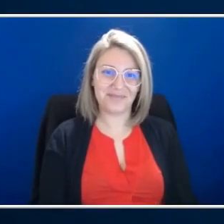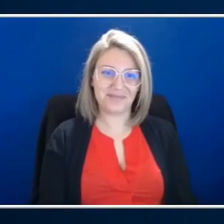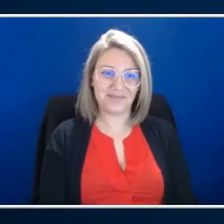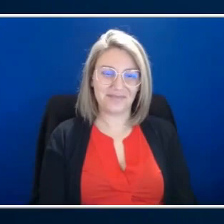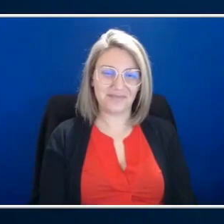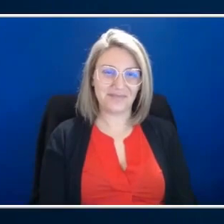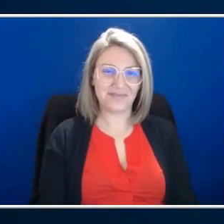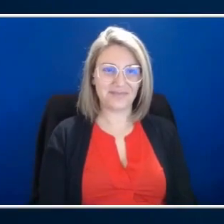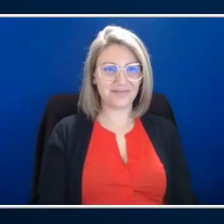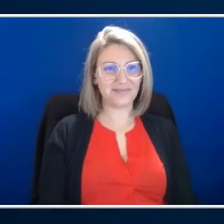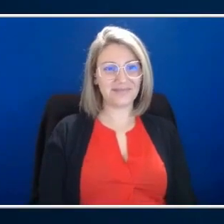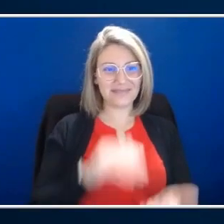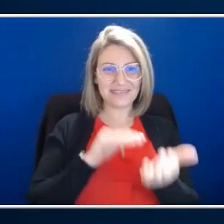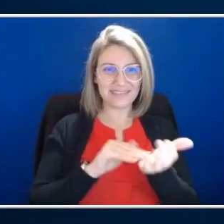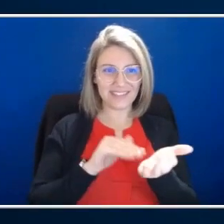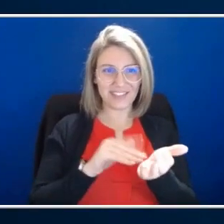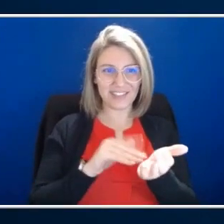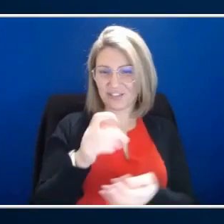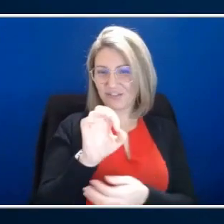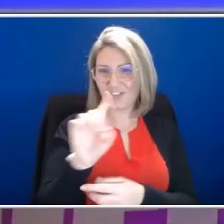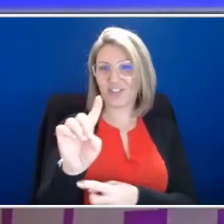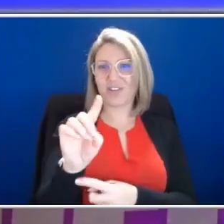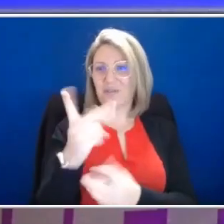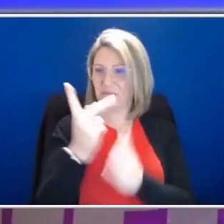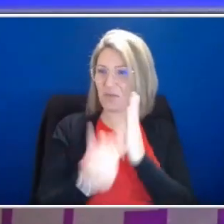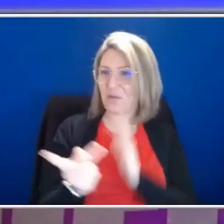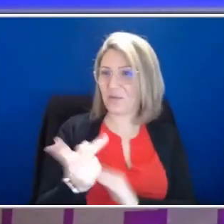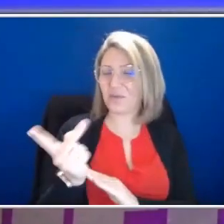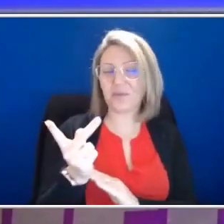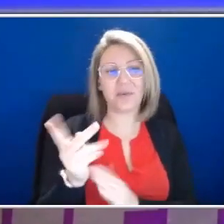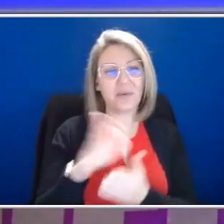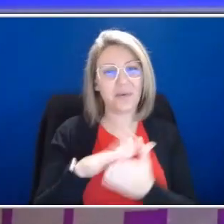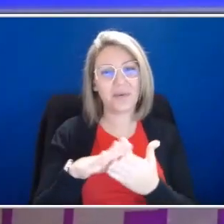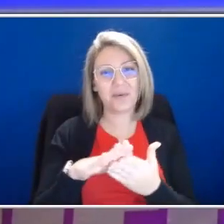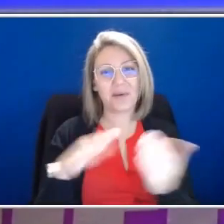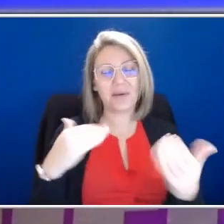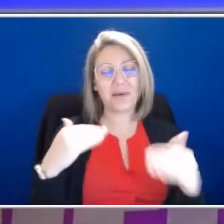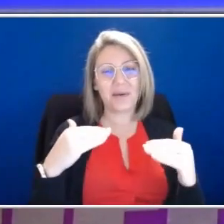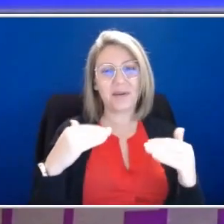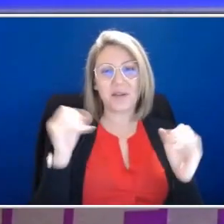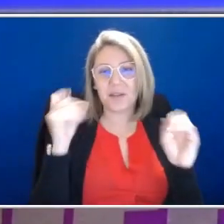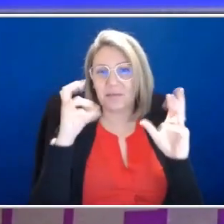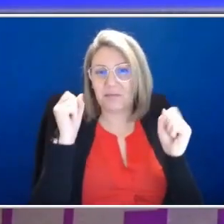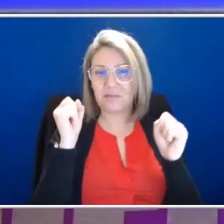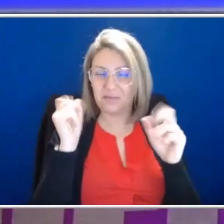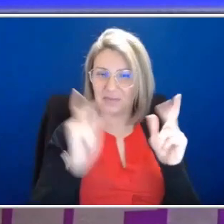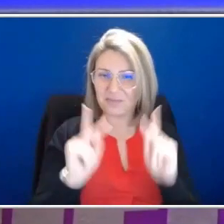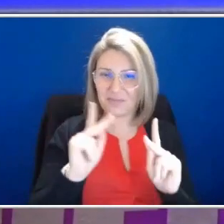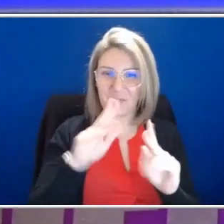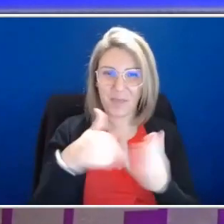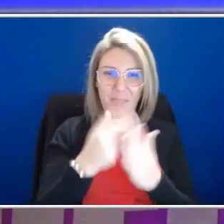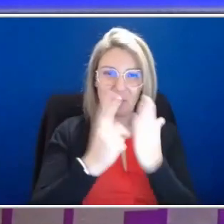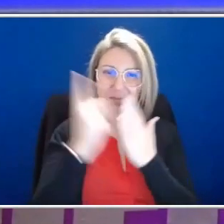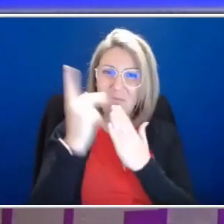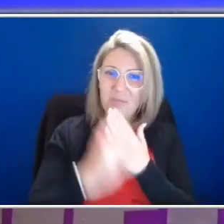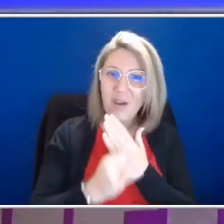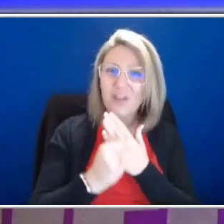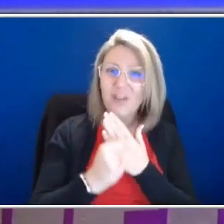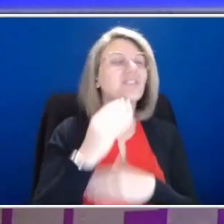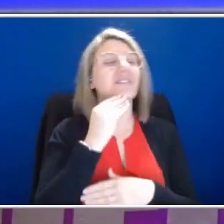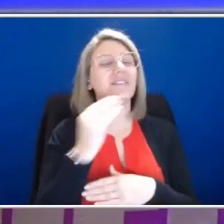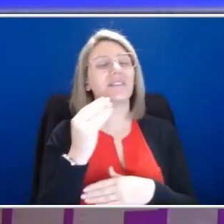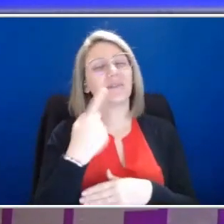Dr. Garg. The both of you are too kind. I mean, you really are the remarkable folks in this whole project that we've taken